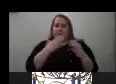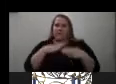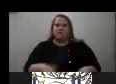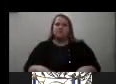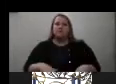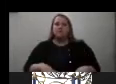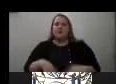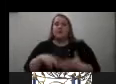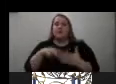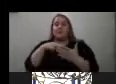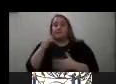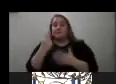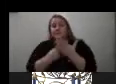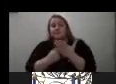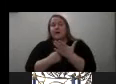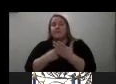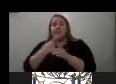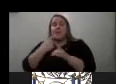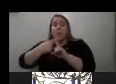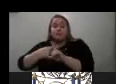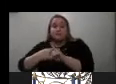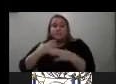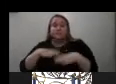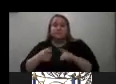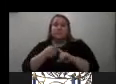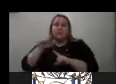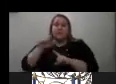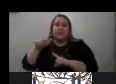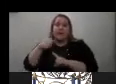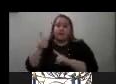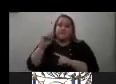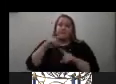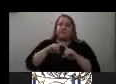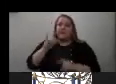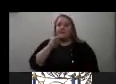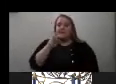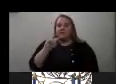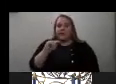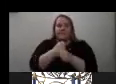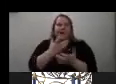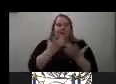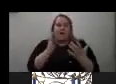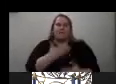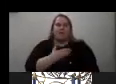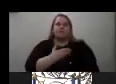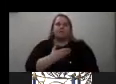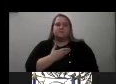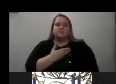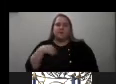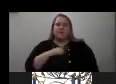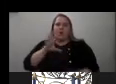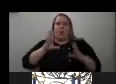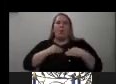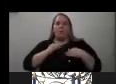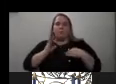companies can sometimes rent costumes from other companies, but Janet has been able to make a lot of ours so that we own our own costumes for